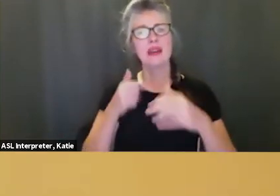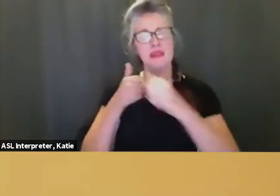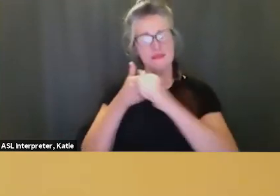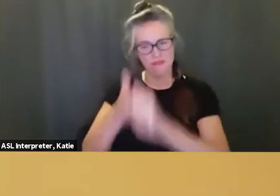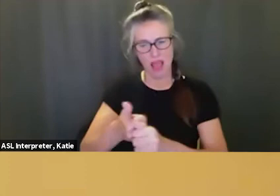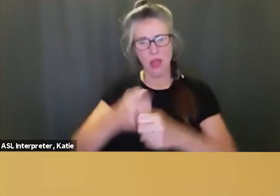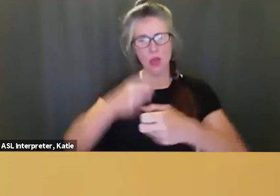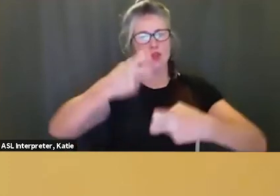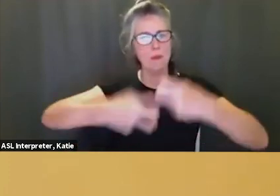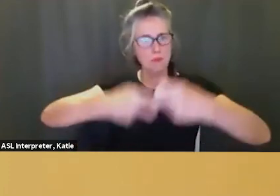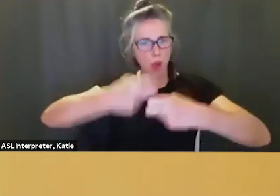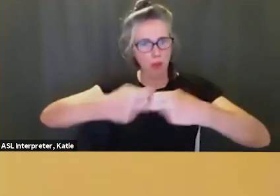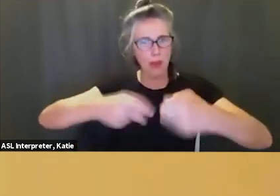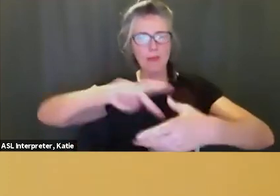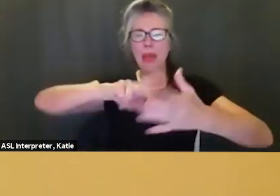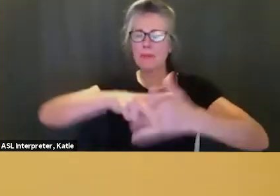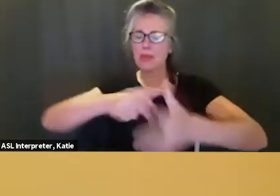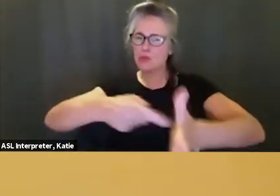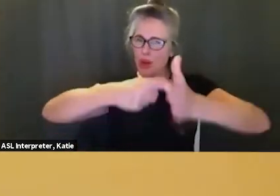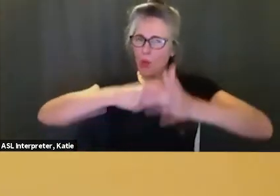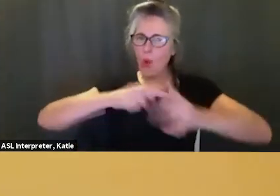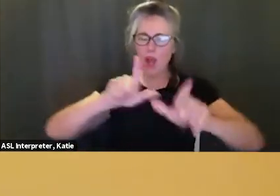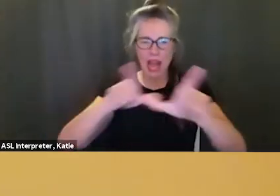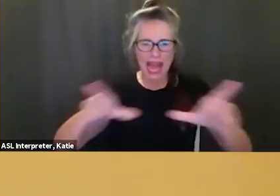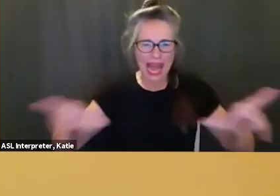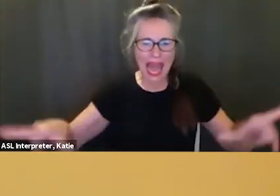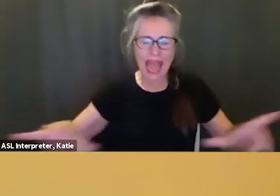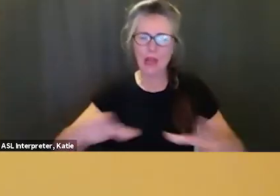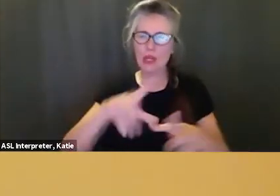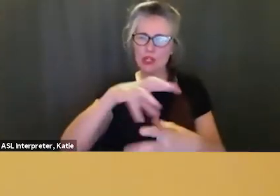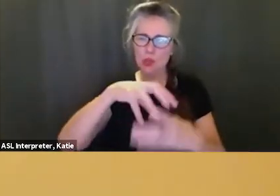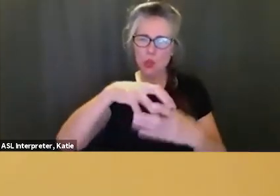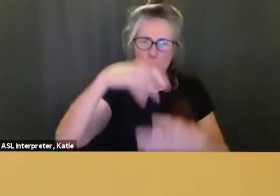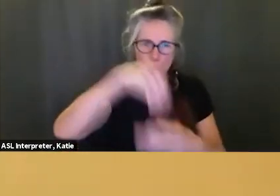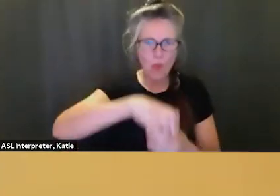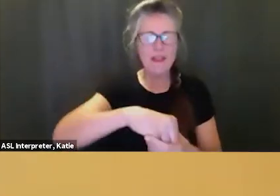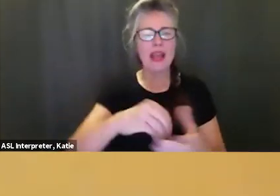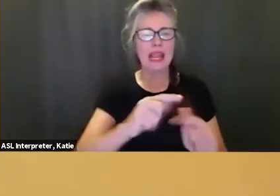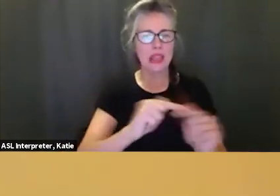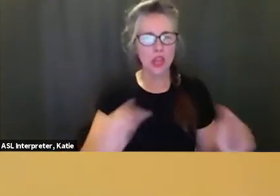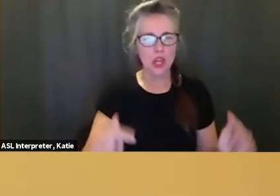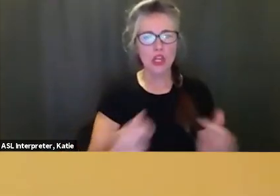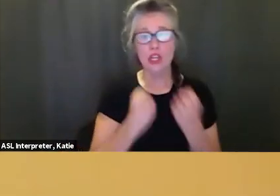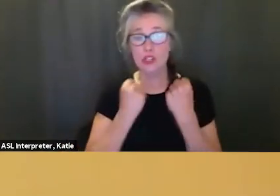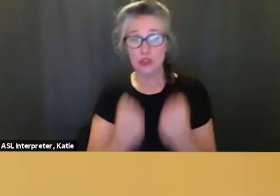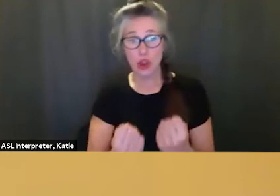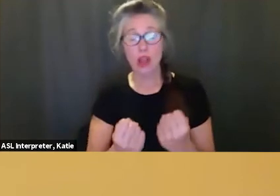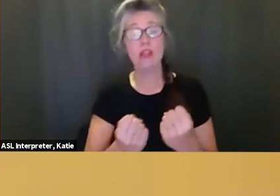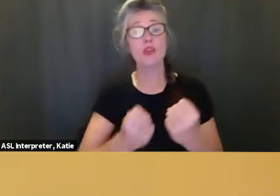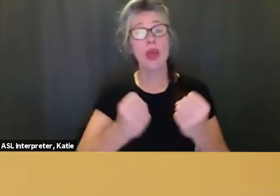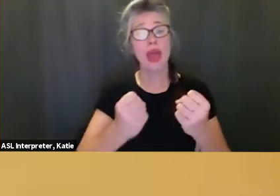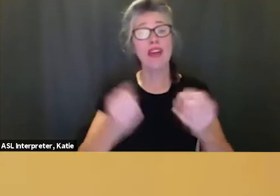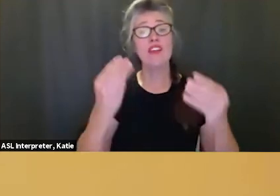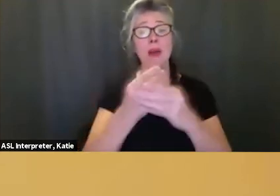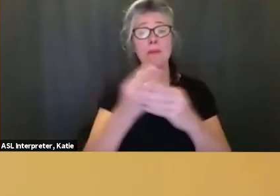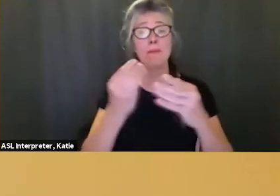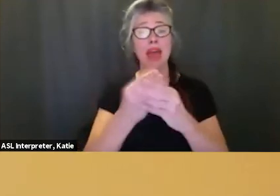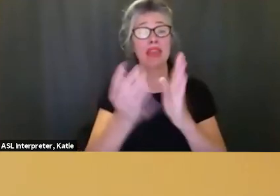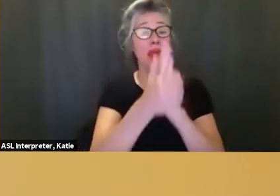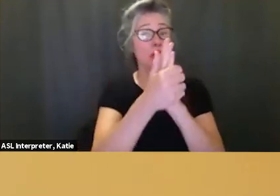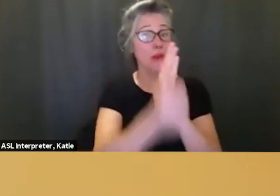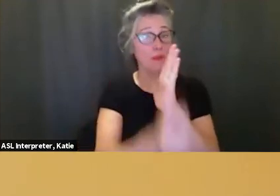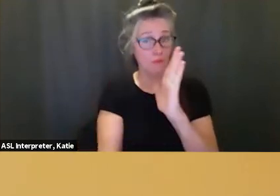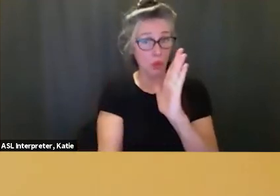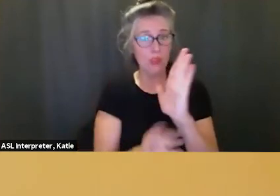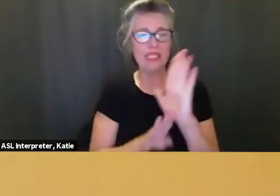means language-rich learning, a strong focus on developing mathematical fluency, which is extremely important